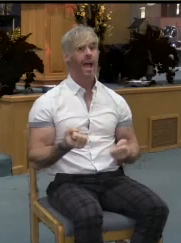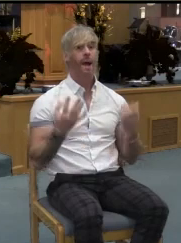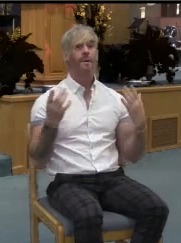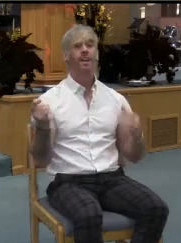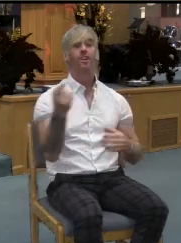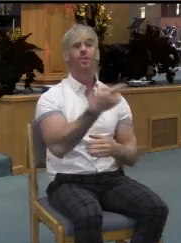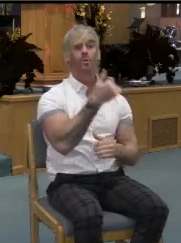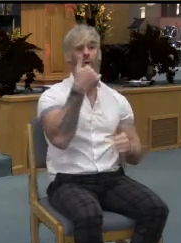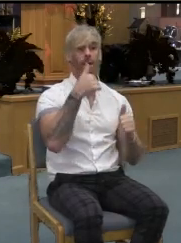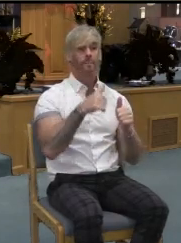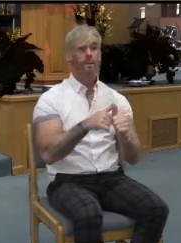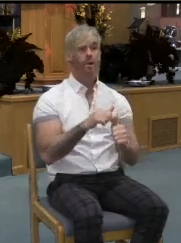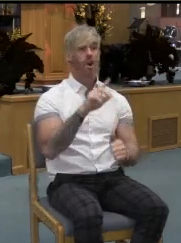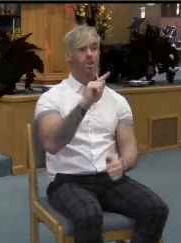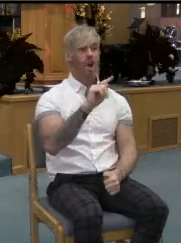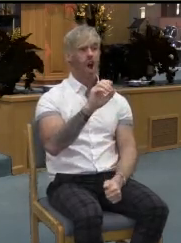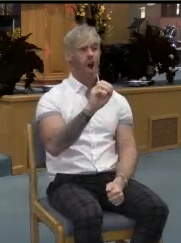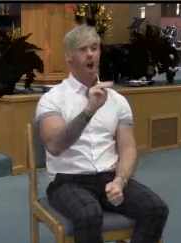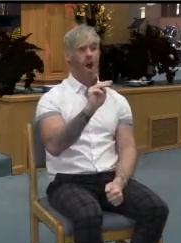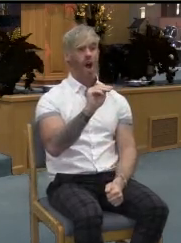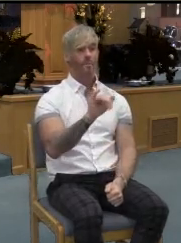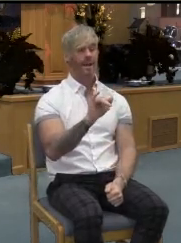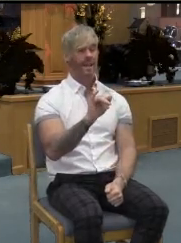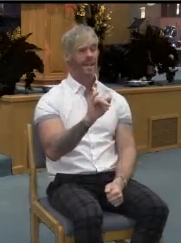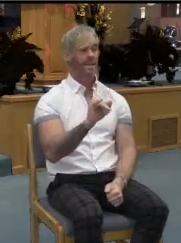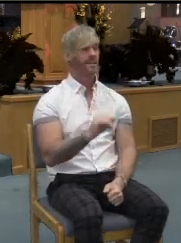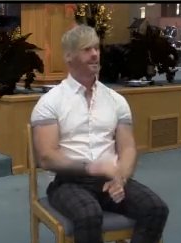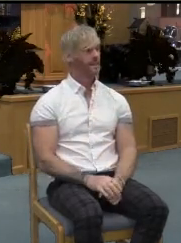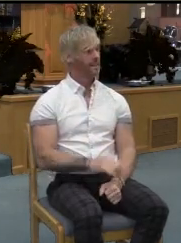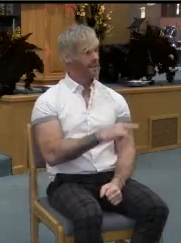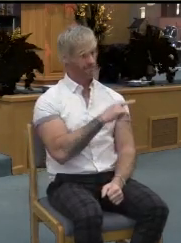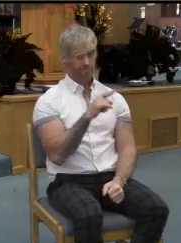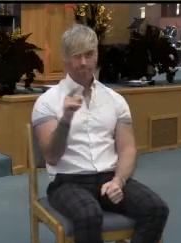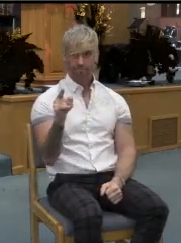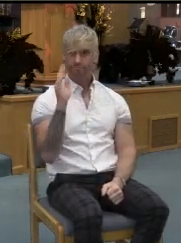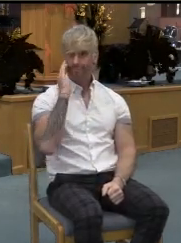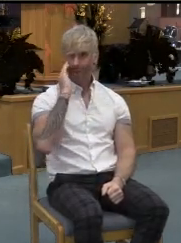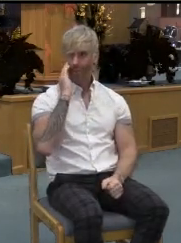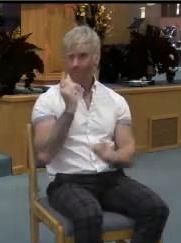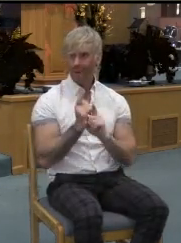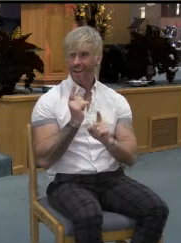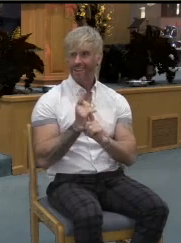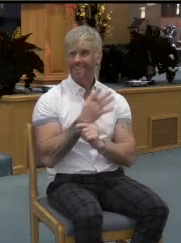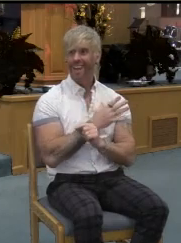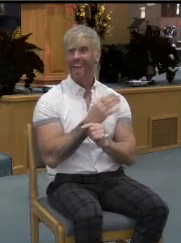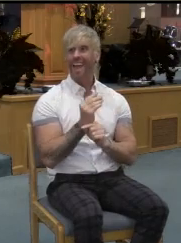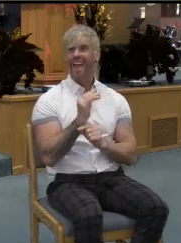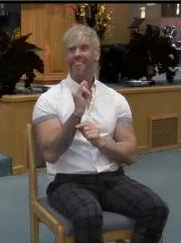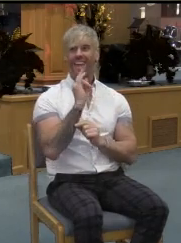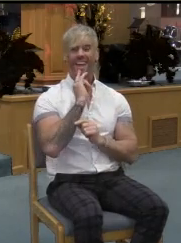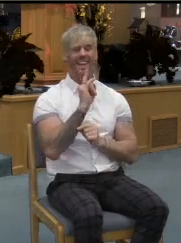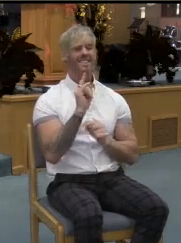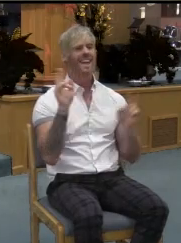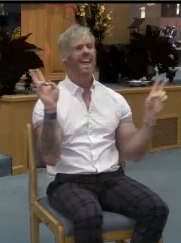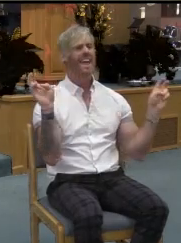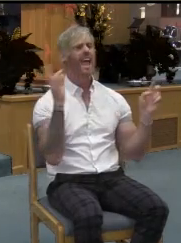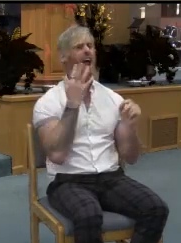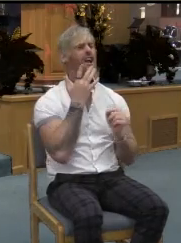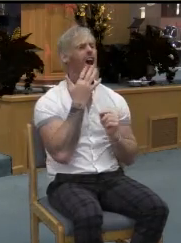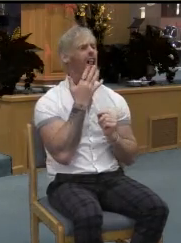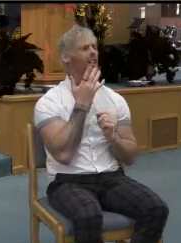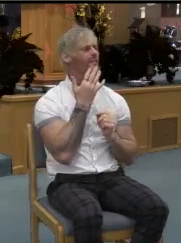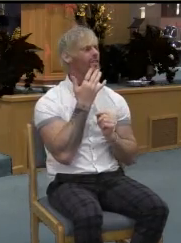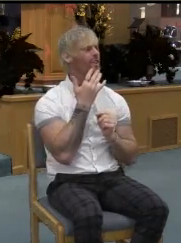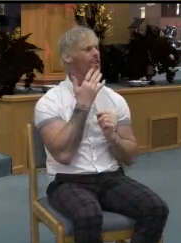Lasorda? Oh, a lot of you know Tommy. Coached the colorful character, coached the Los Angeles